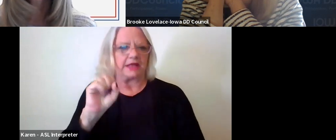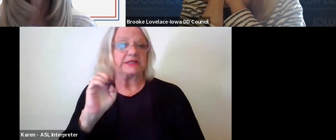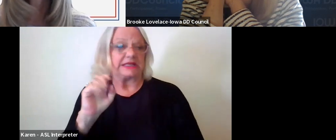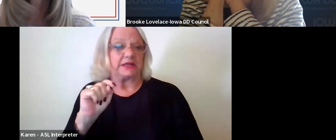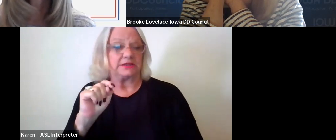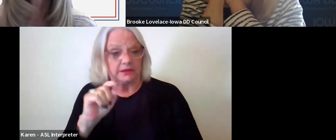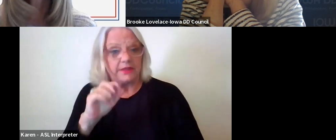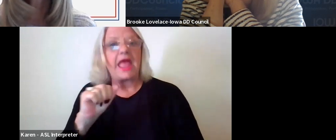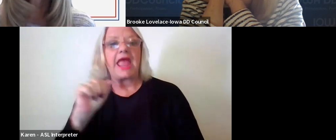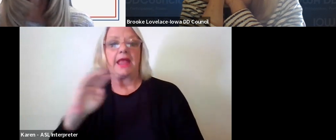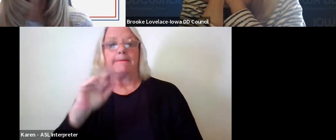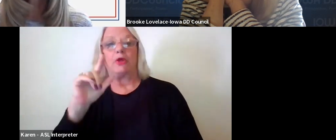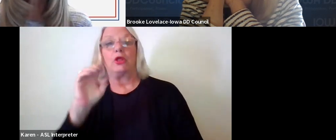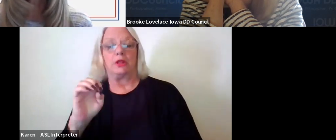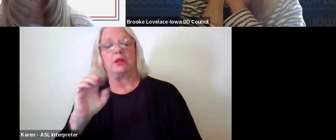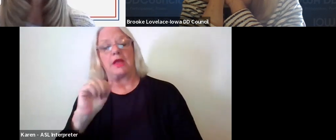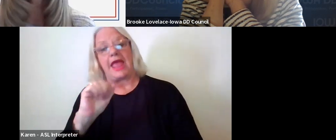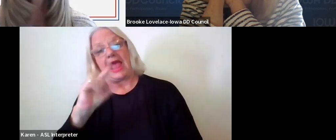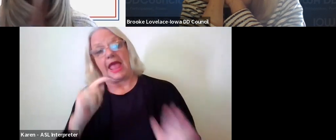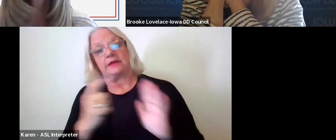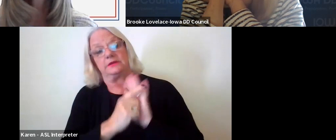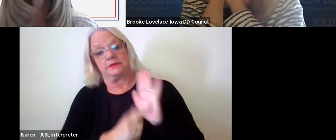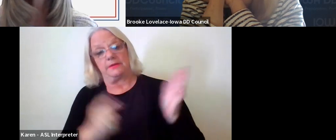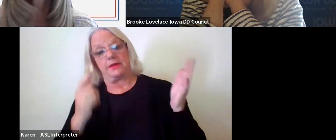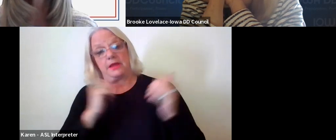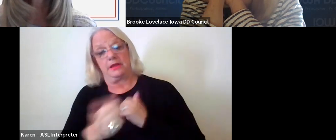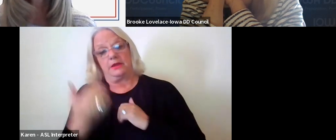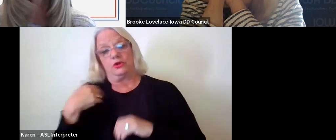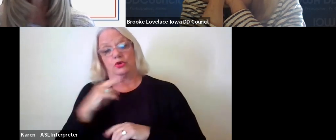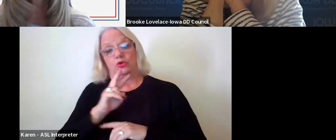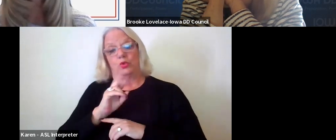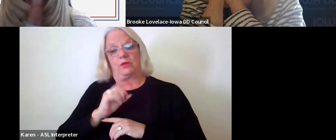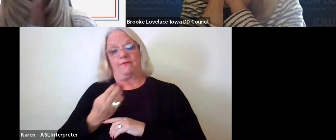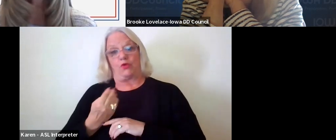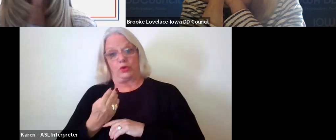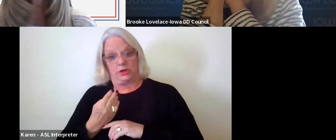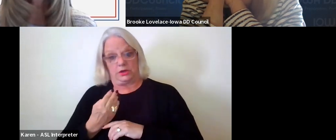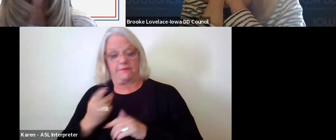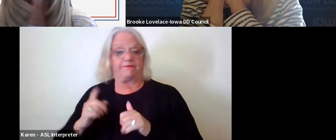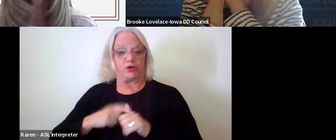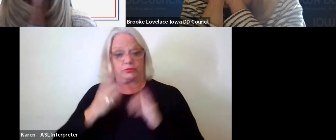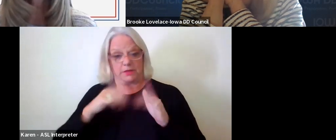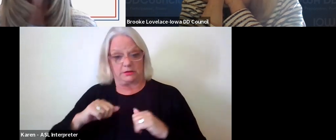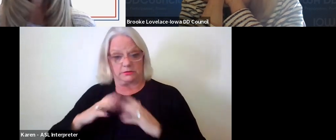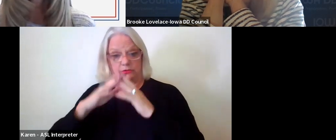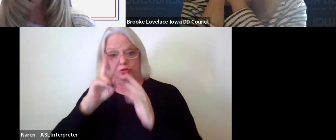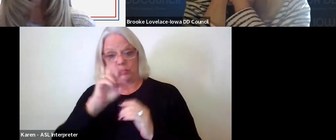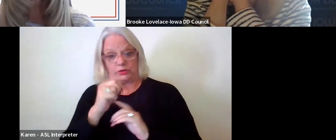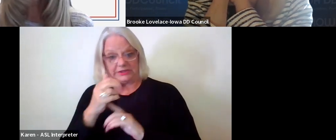was passed in 2014 and the first plans launched in 2016, we launched in